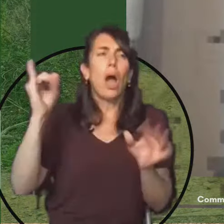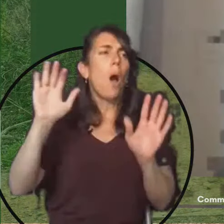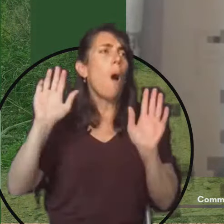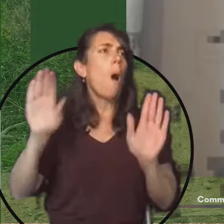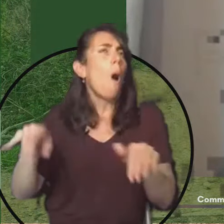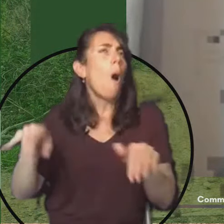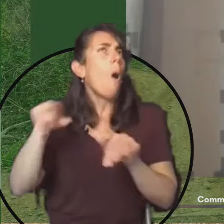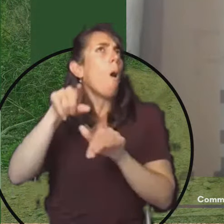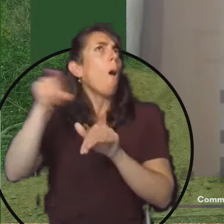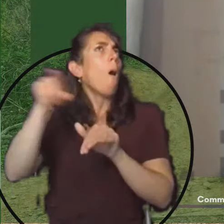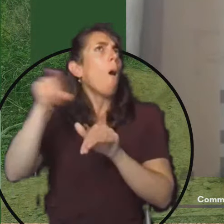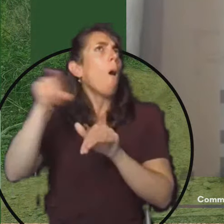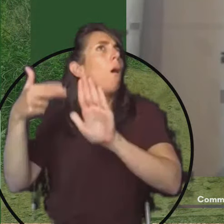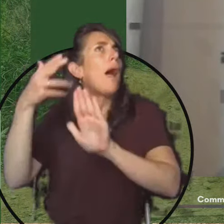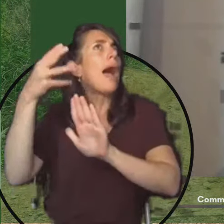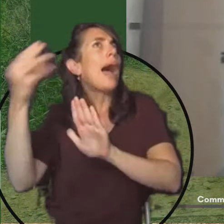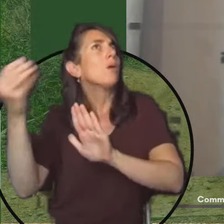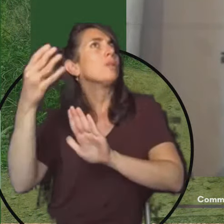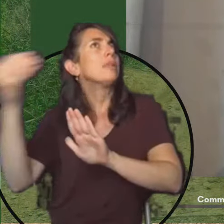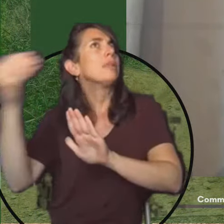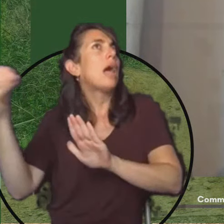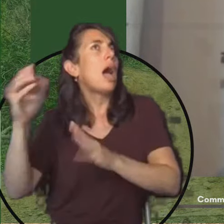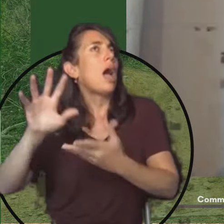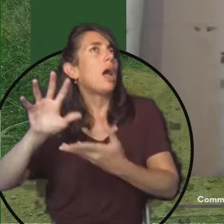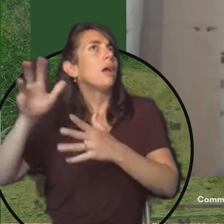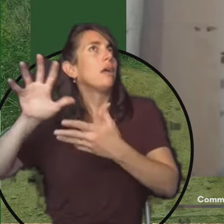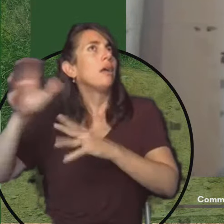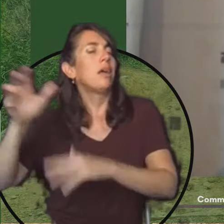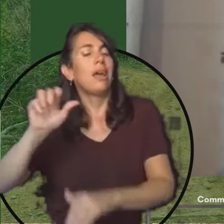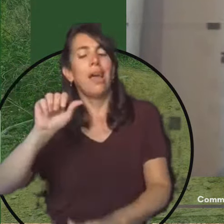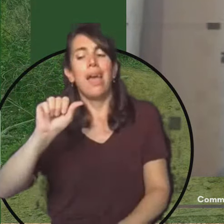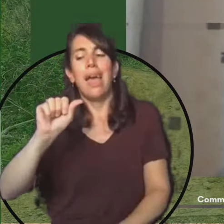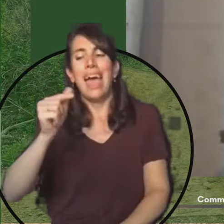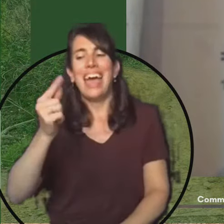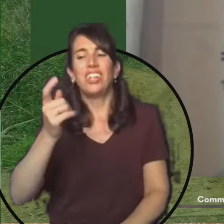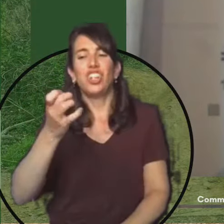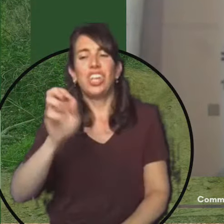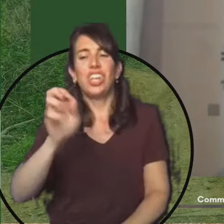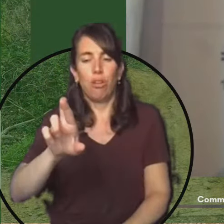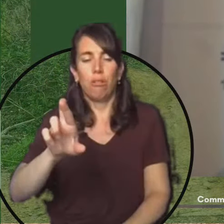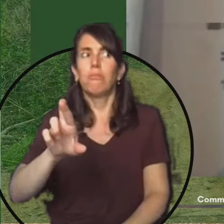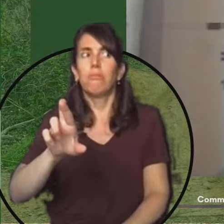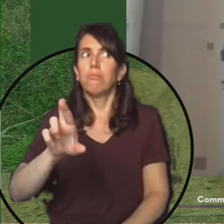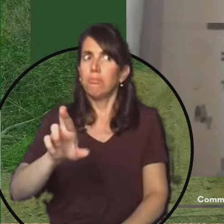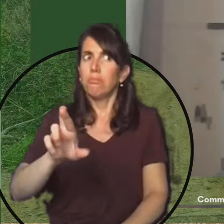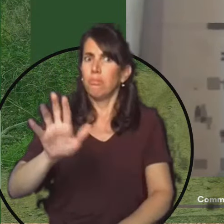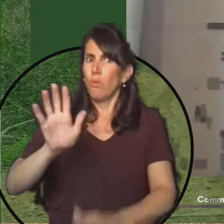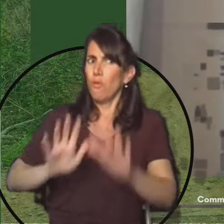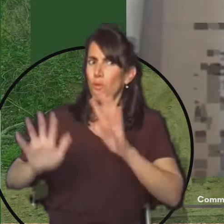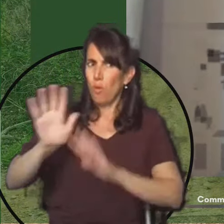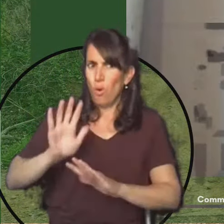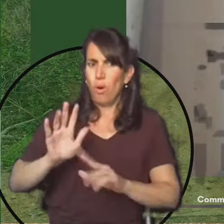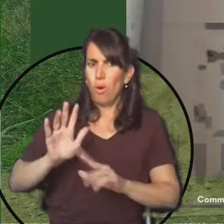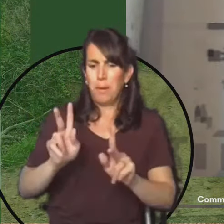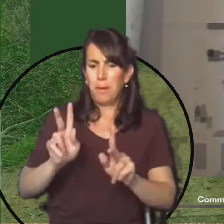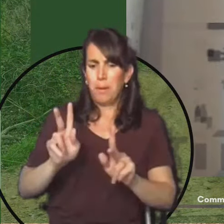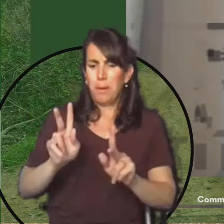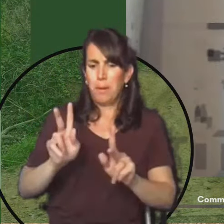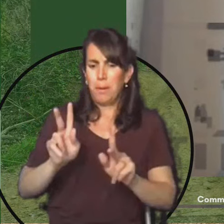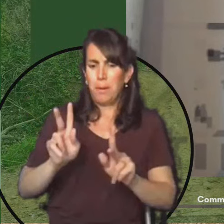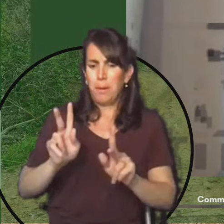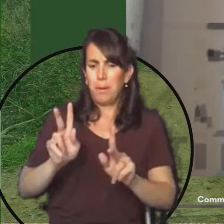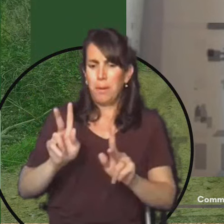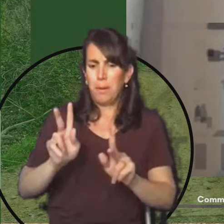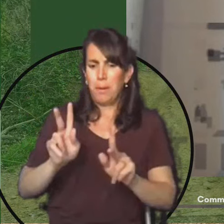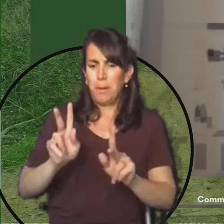was used against people like Dr. King, and particularly used by Southern segregationists against people like Dr. King. And so